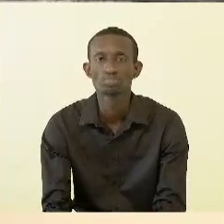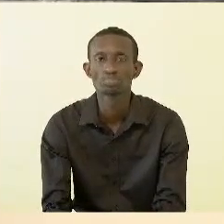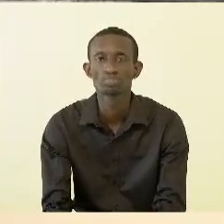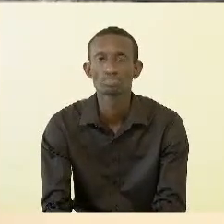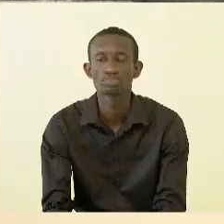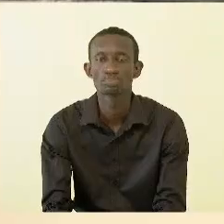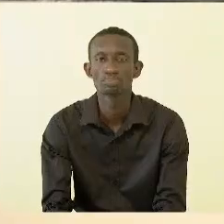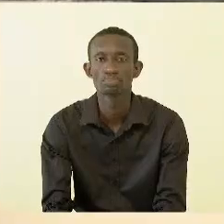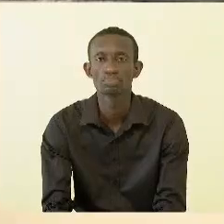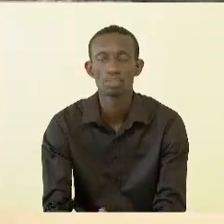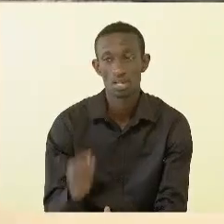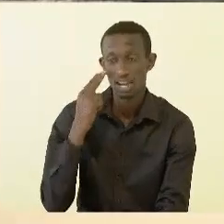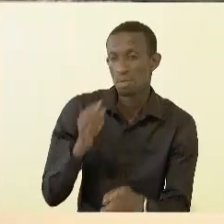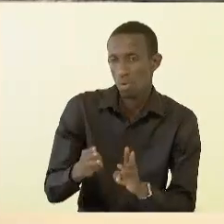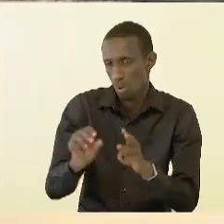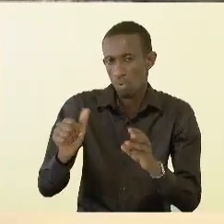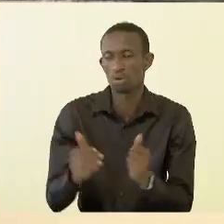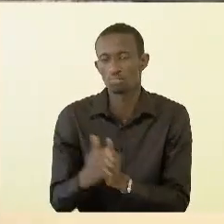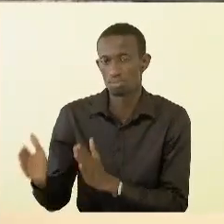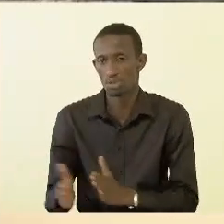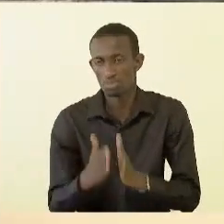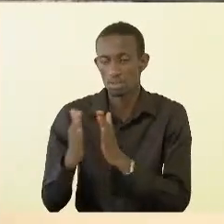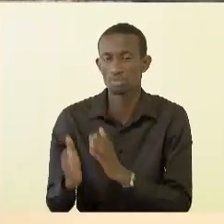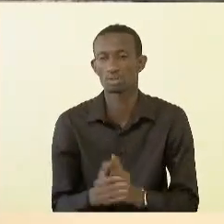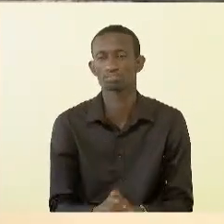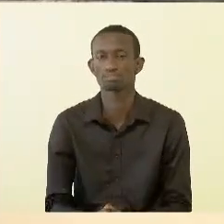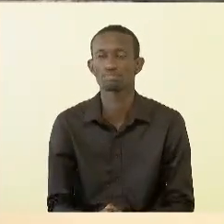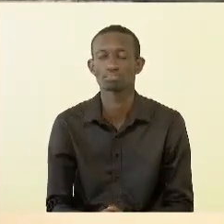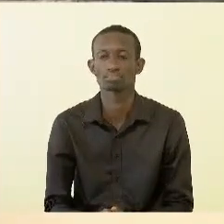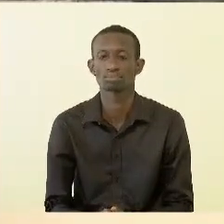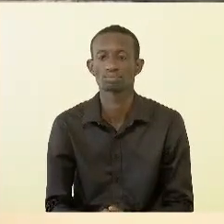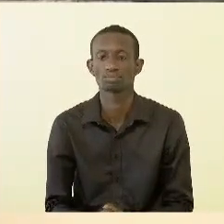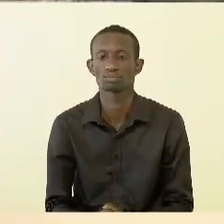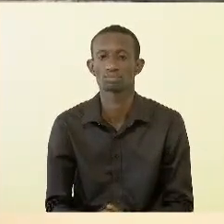So looking at the other methods of preparing these oxides, you have